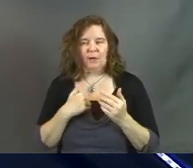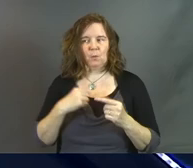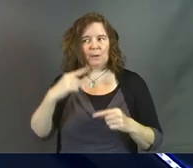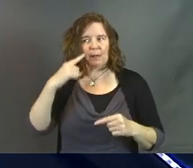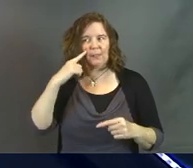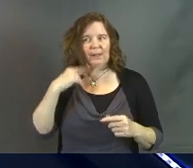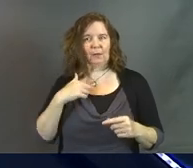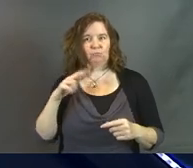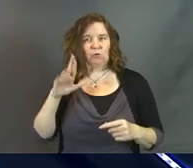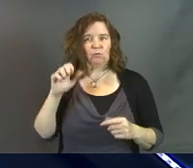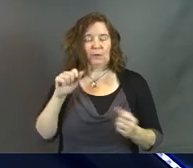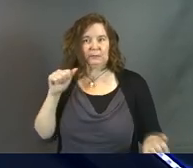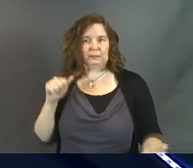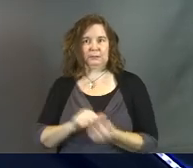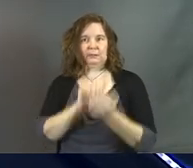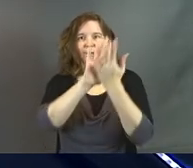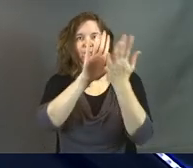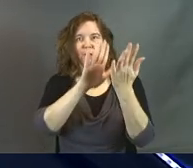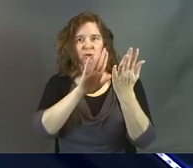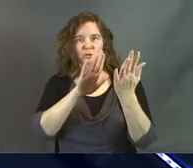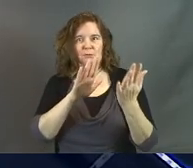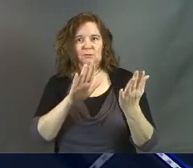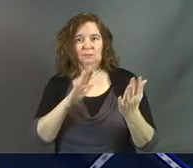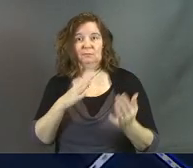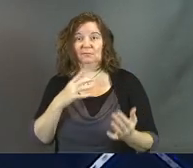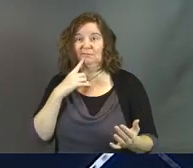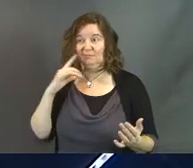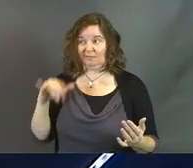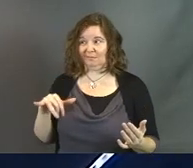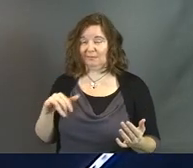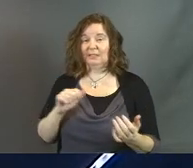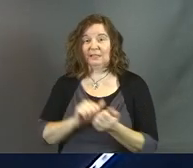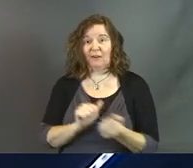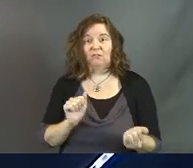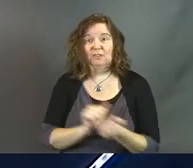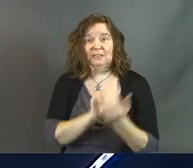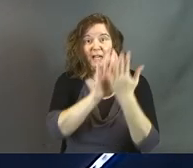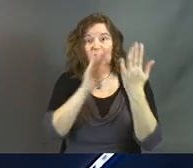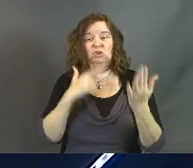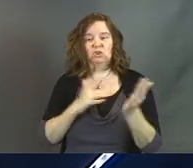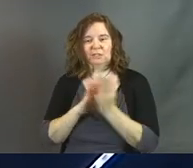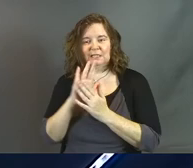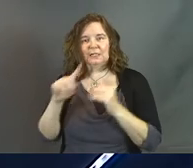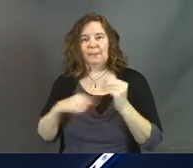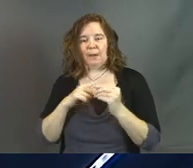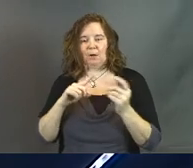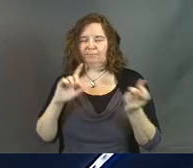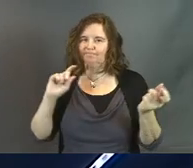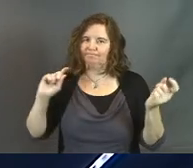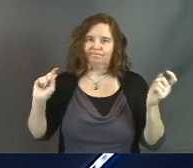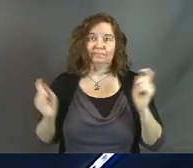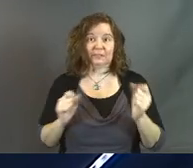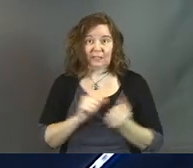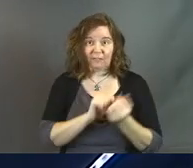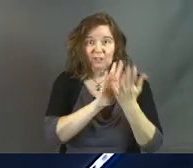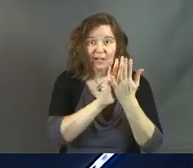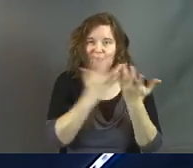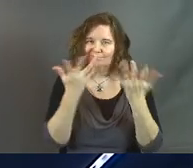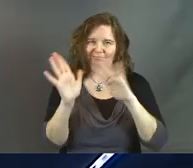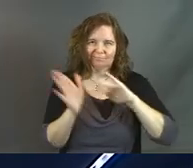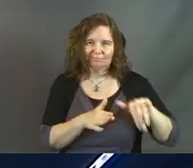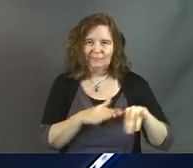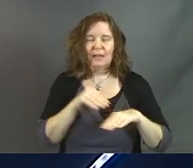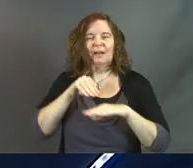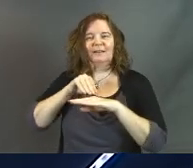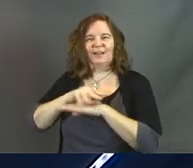think it's going to be a race confrontation. Say confrontation. Confrontation. Jesus is about to turn a potential confrontation